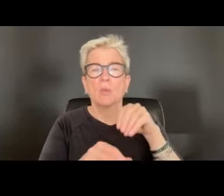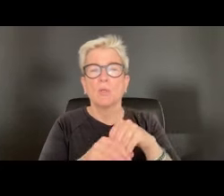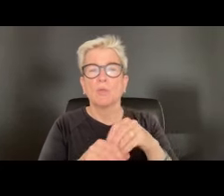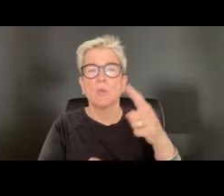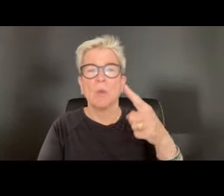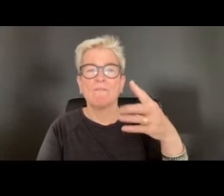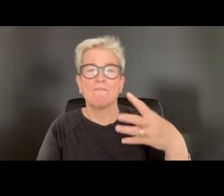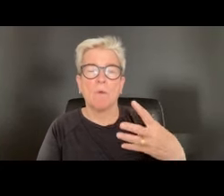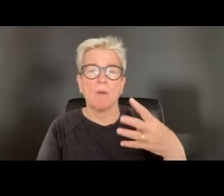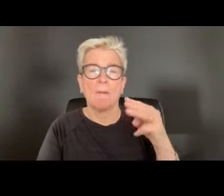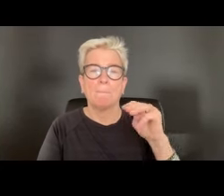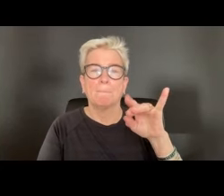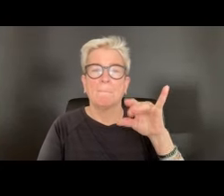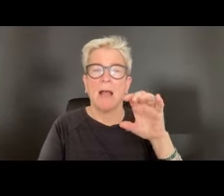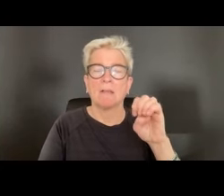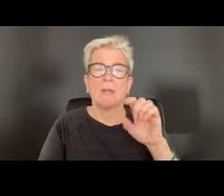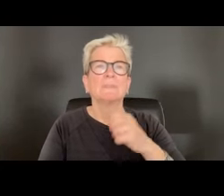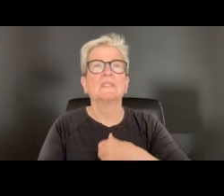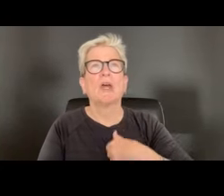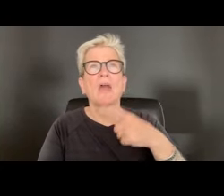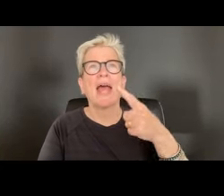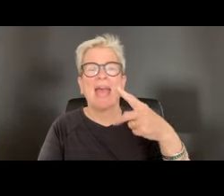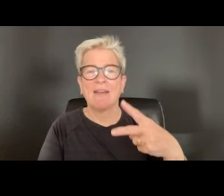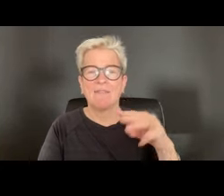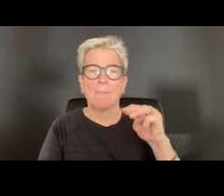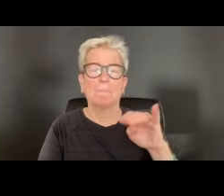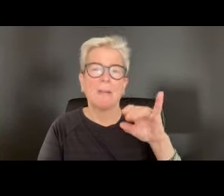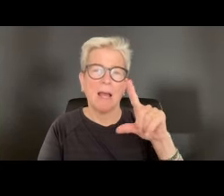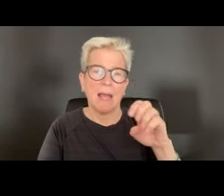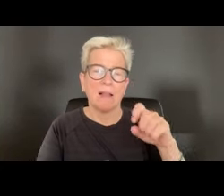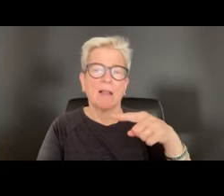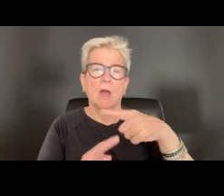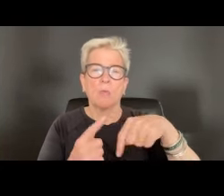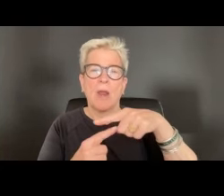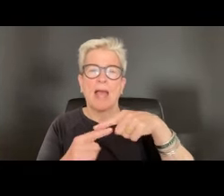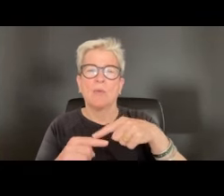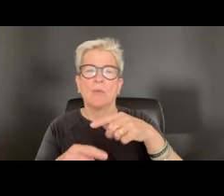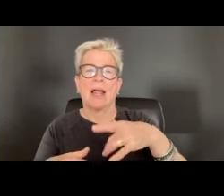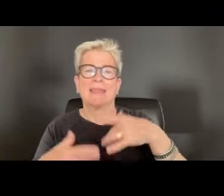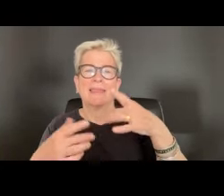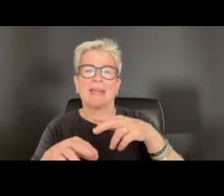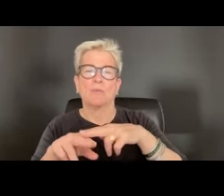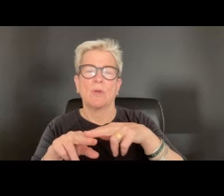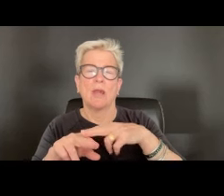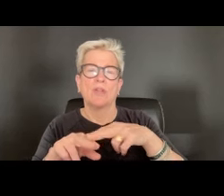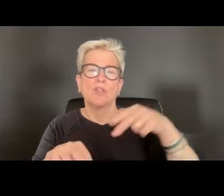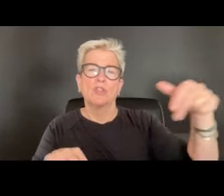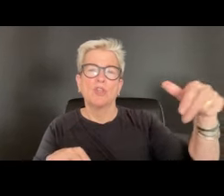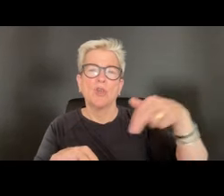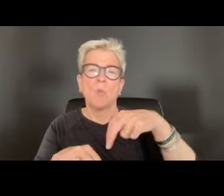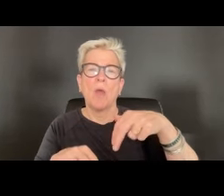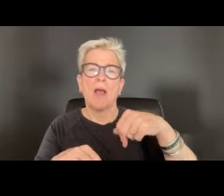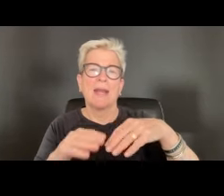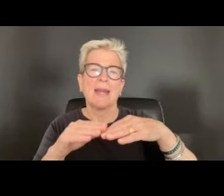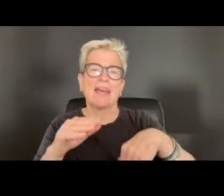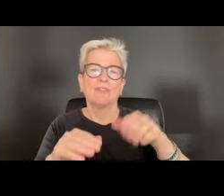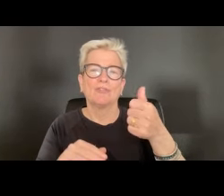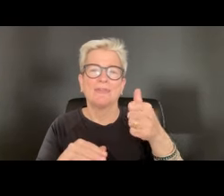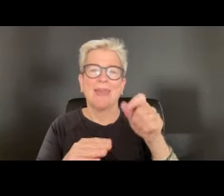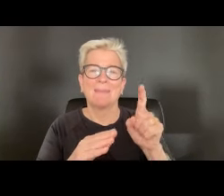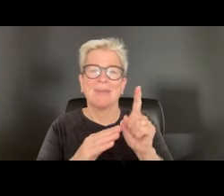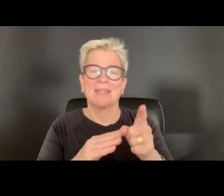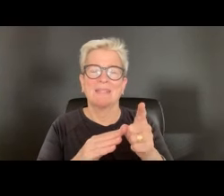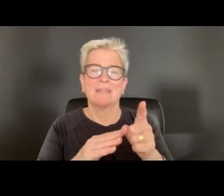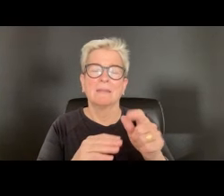from a half mile around light rail station. They're generally a place you can walk within 10 minutes. And for the